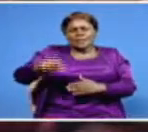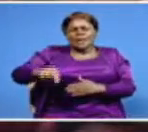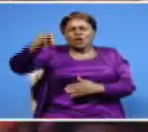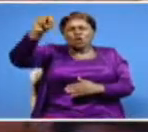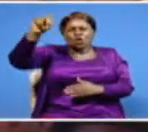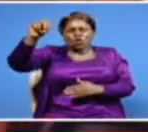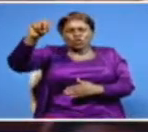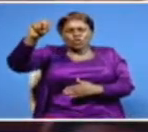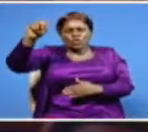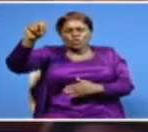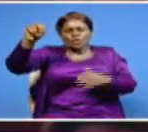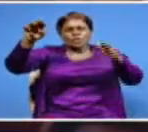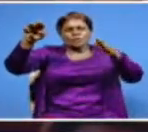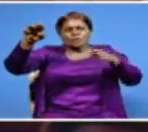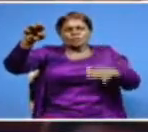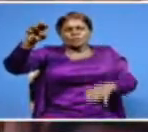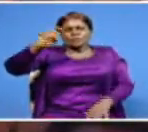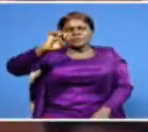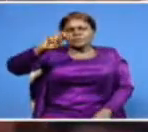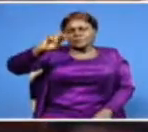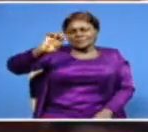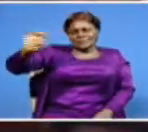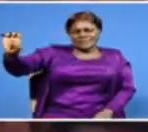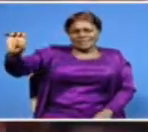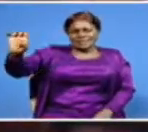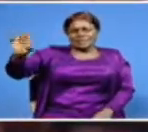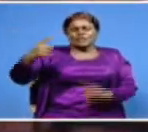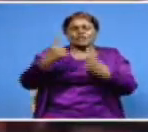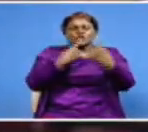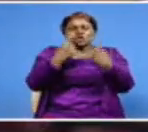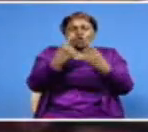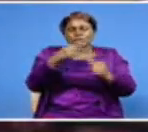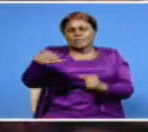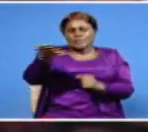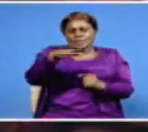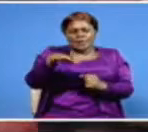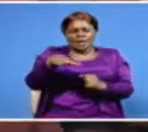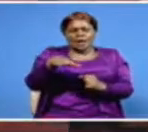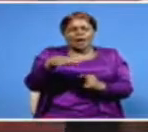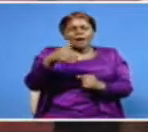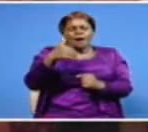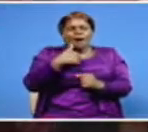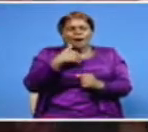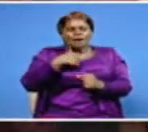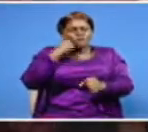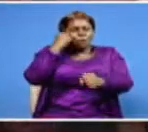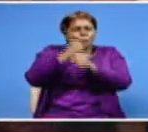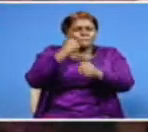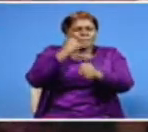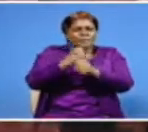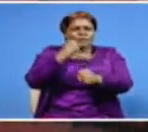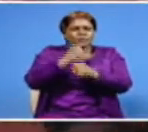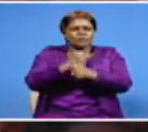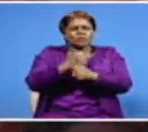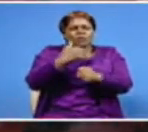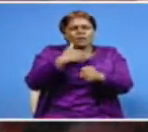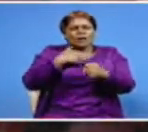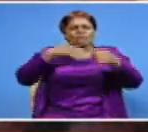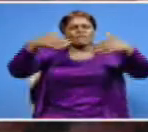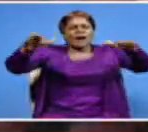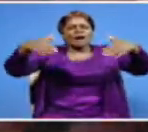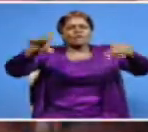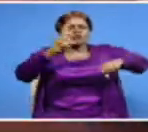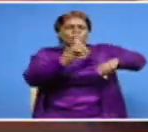mashariki ya kaskazini, ikiongeza sehemu ambazo tutaweka operation na tuweke